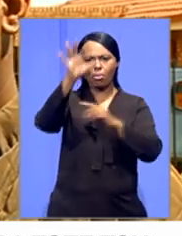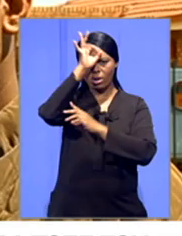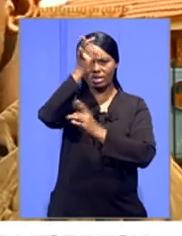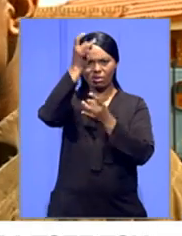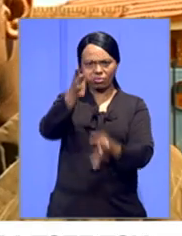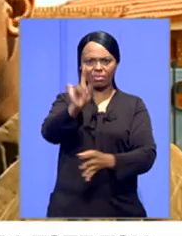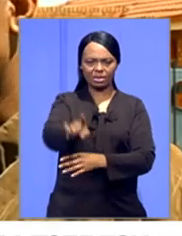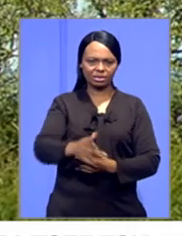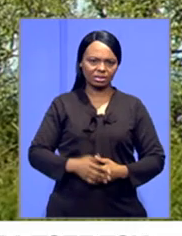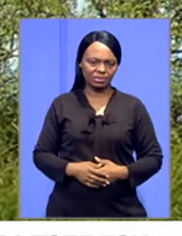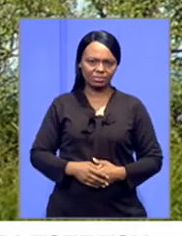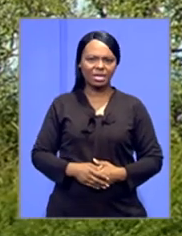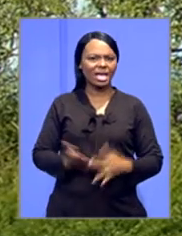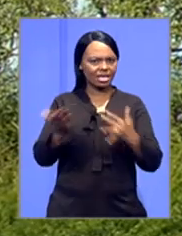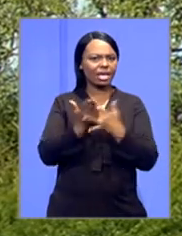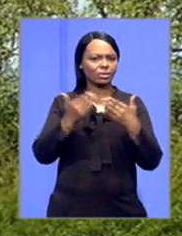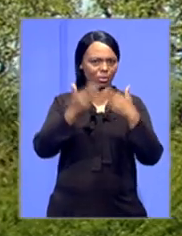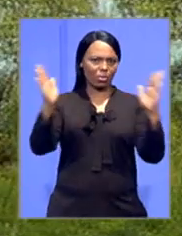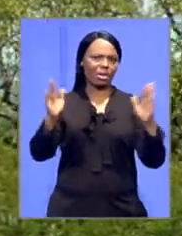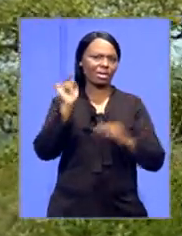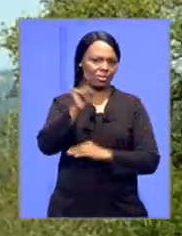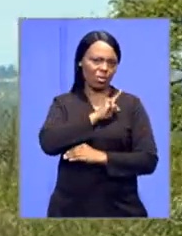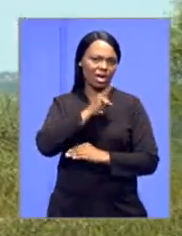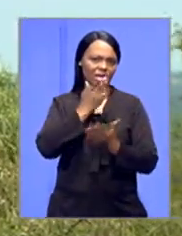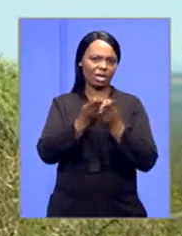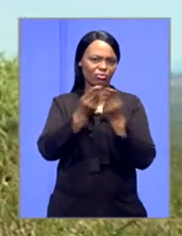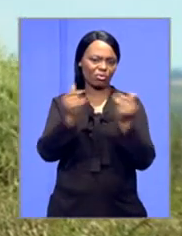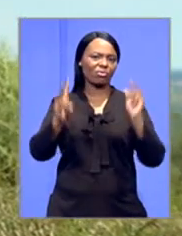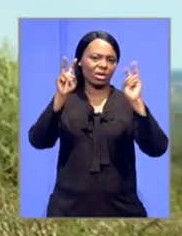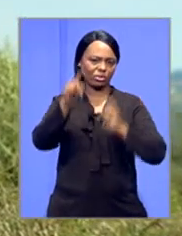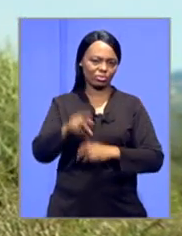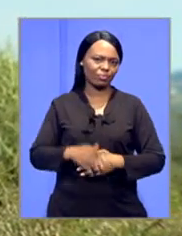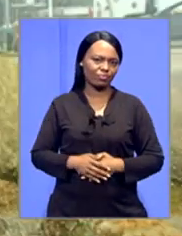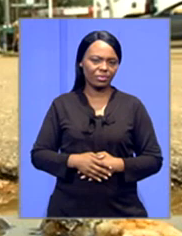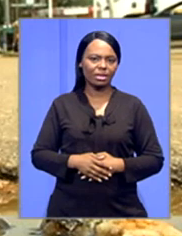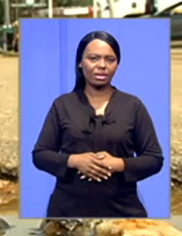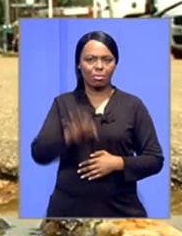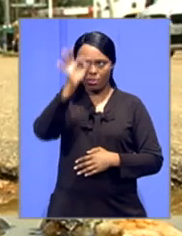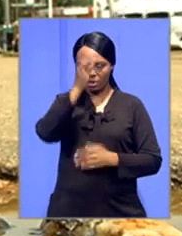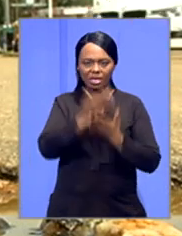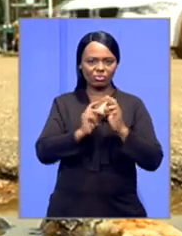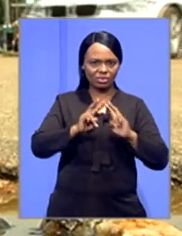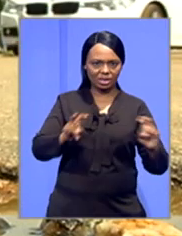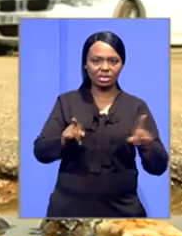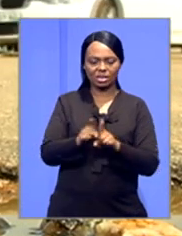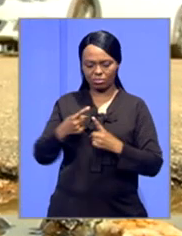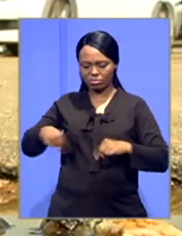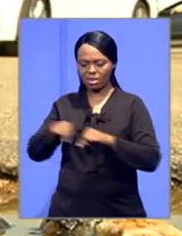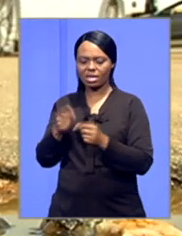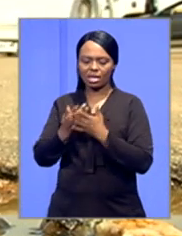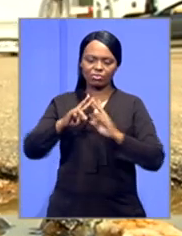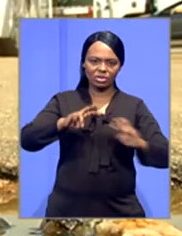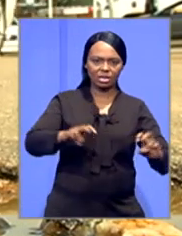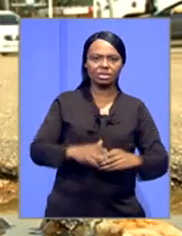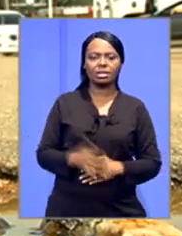station ba bule molato ke mokana taba e kgone go šala morago ke ba le ba sepodisa gape-gape le rena. Mmasepala wa